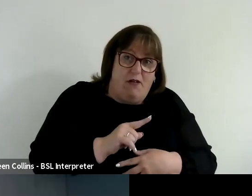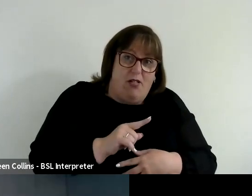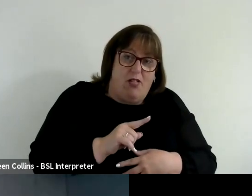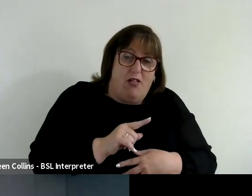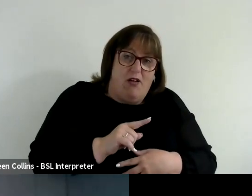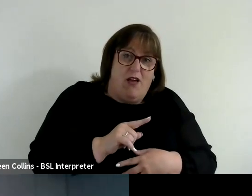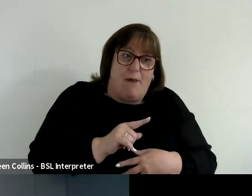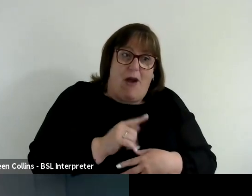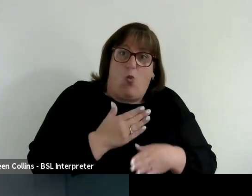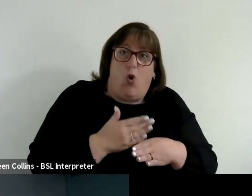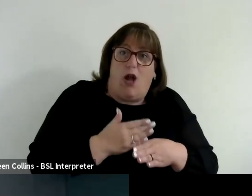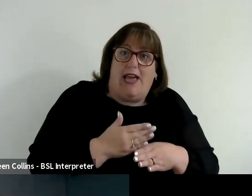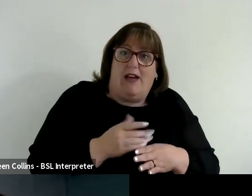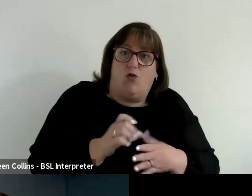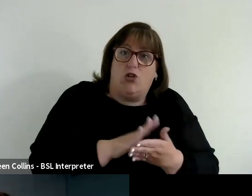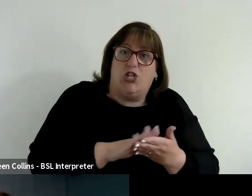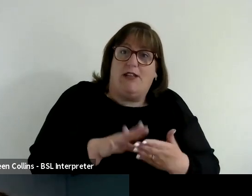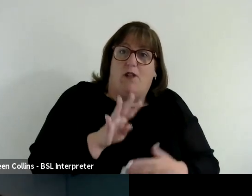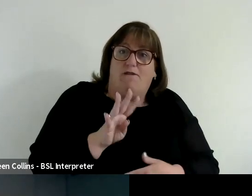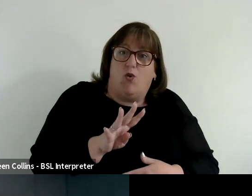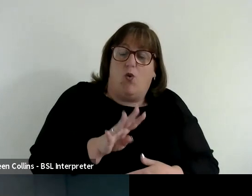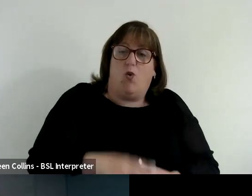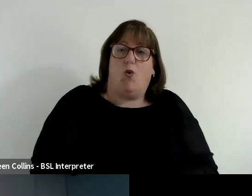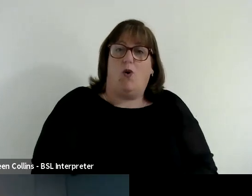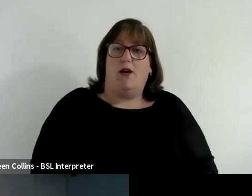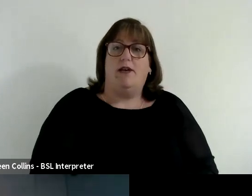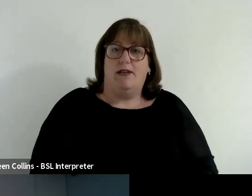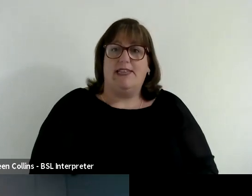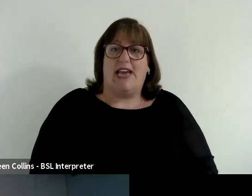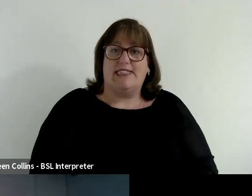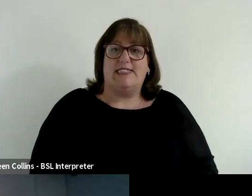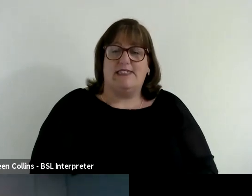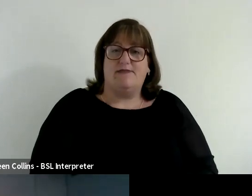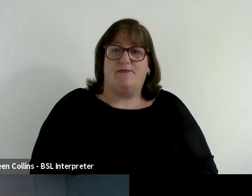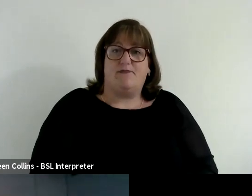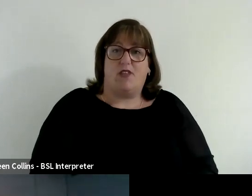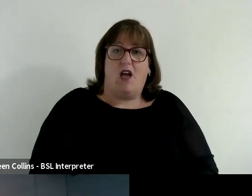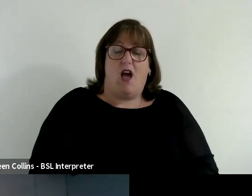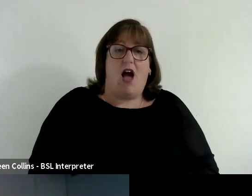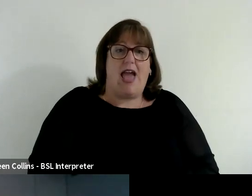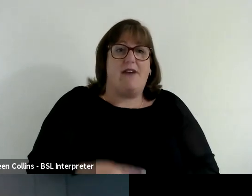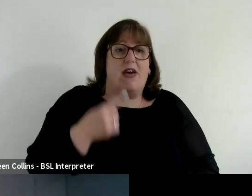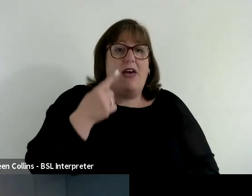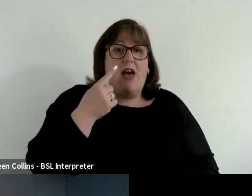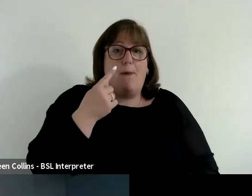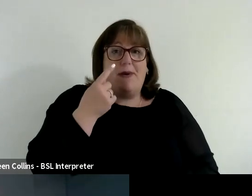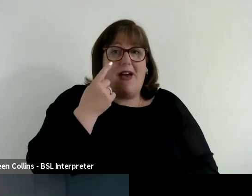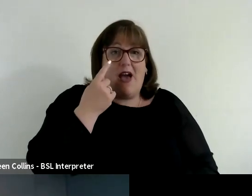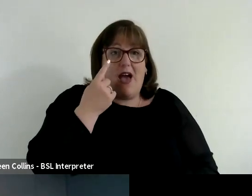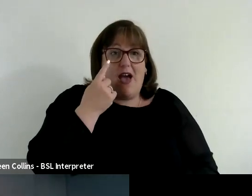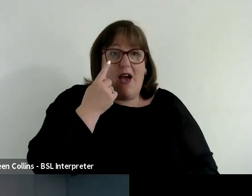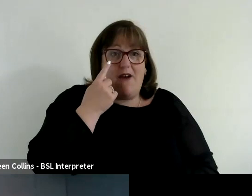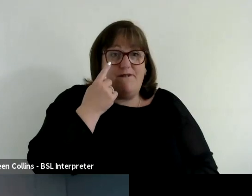and this is probably the only time. So I have a visual impairment, and it's something that I'd never disclosed